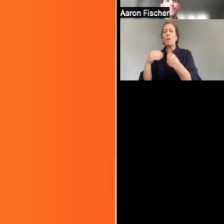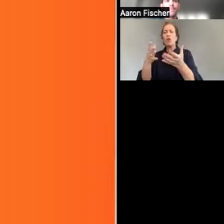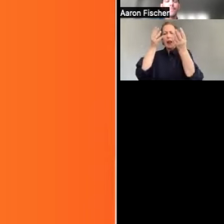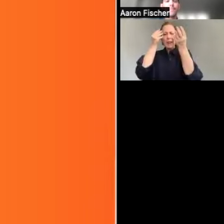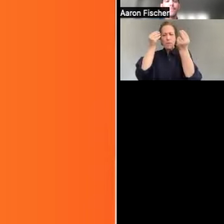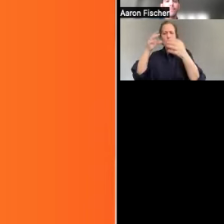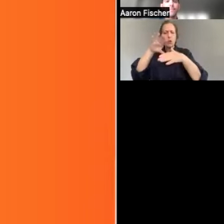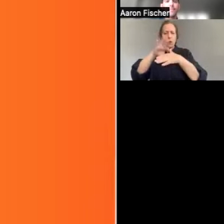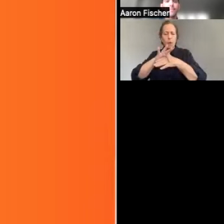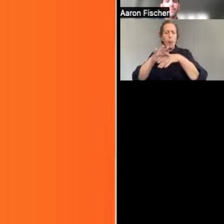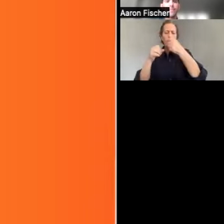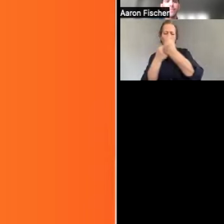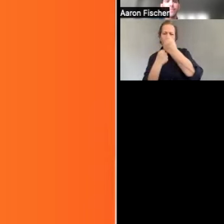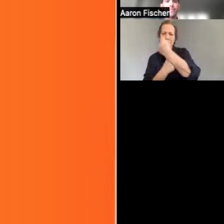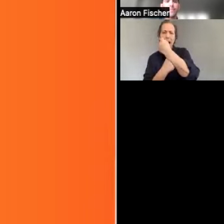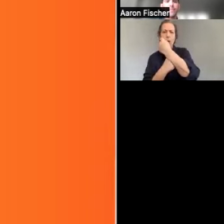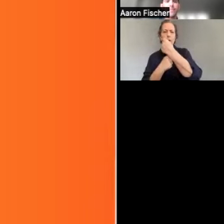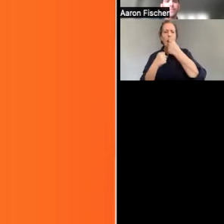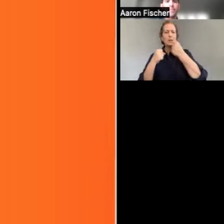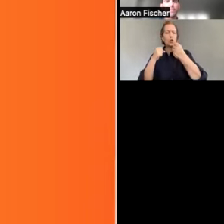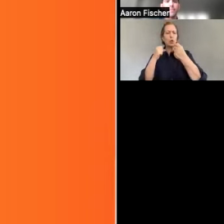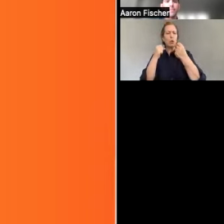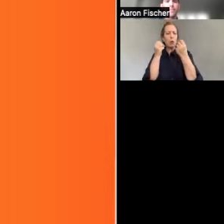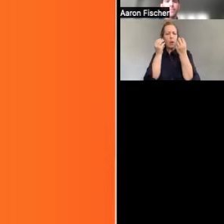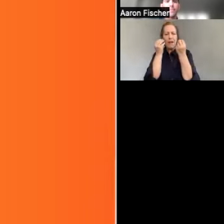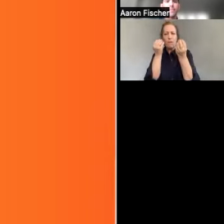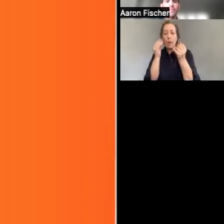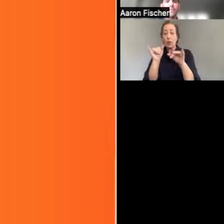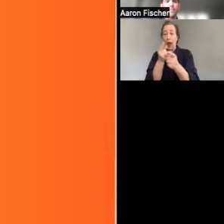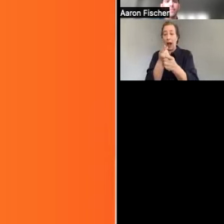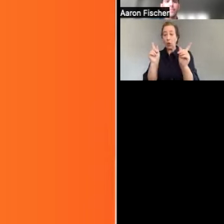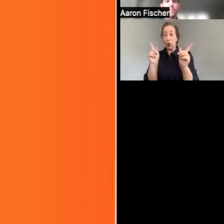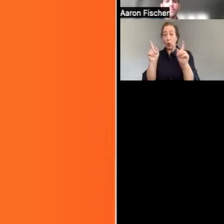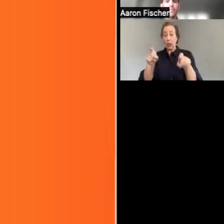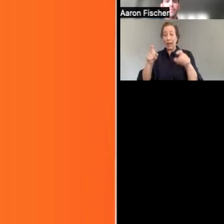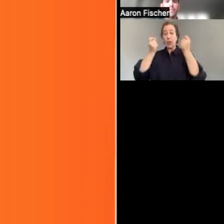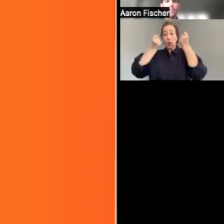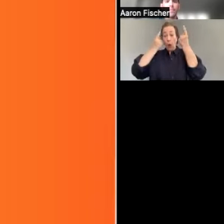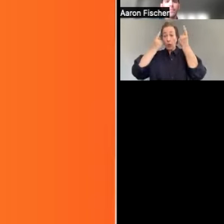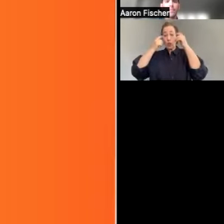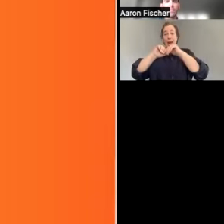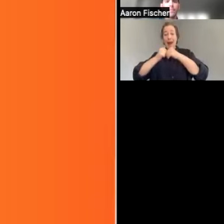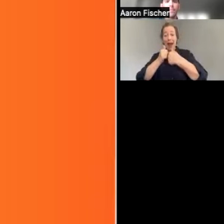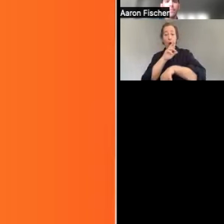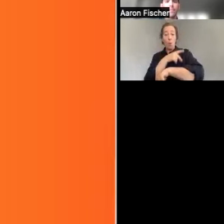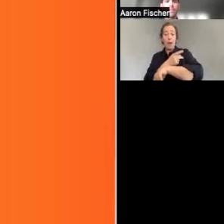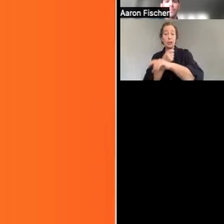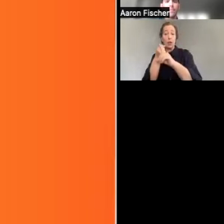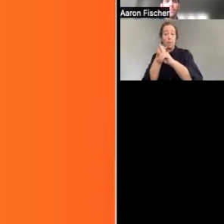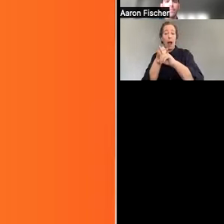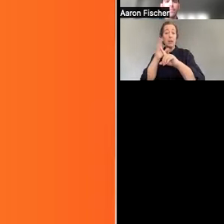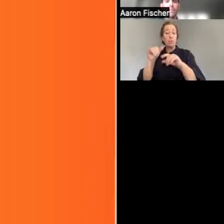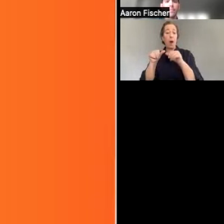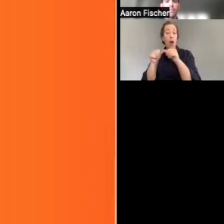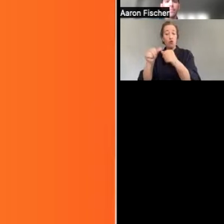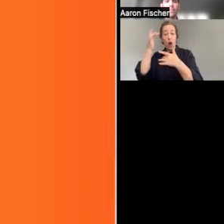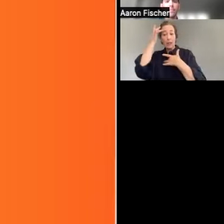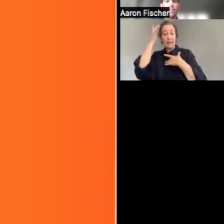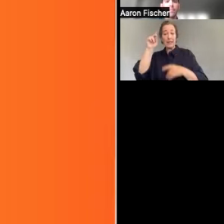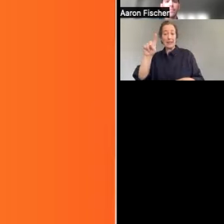the foundational and substantive information you need to really understand how patients are affected by chronic disease and